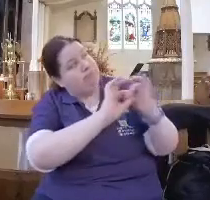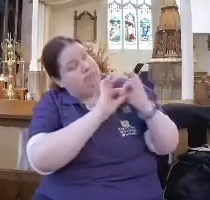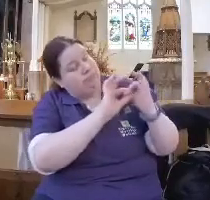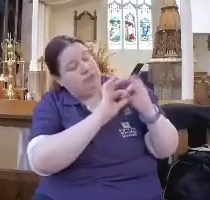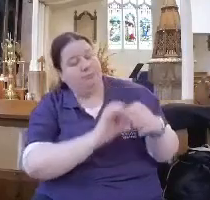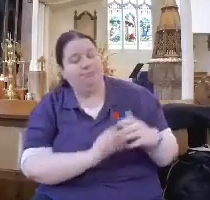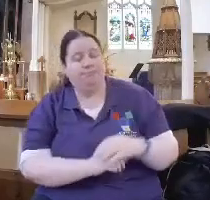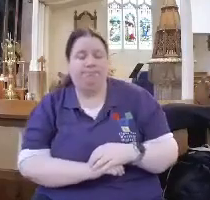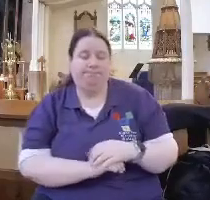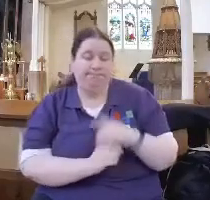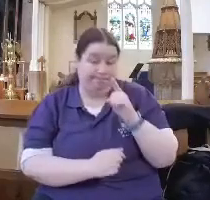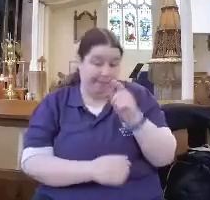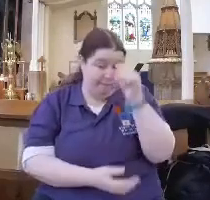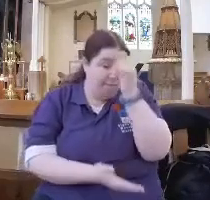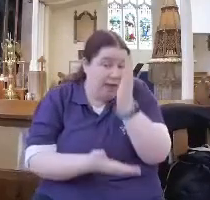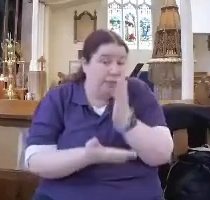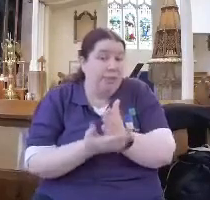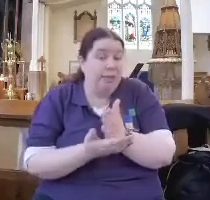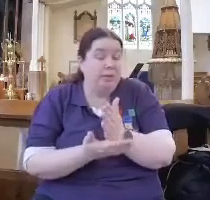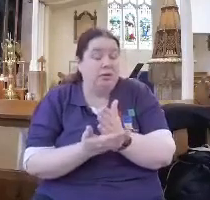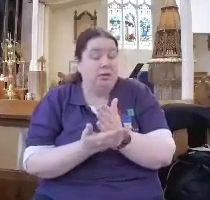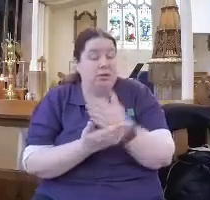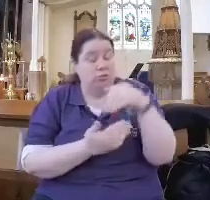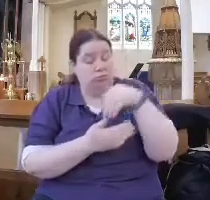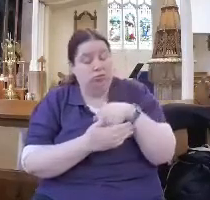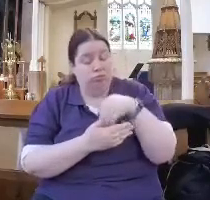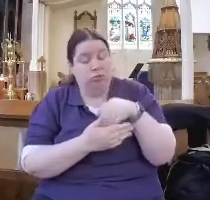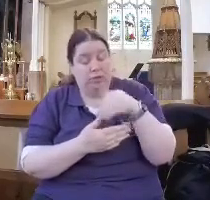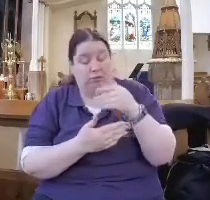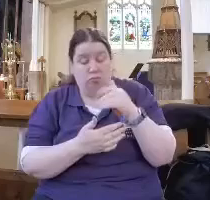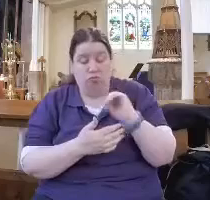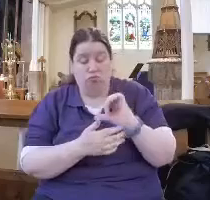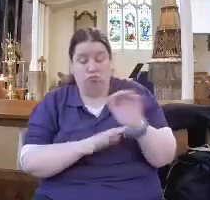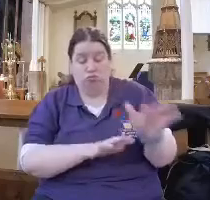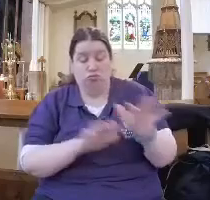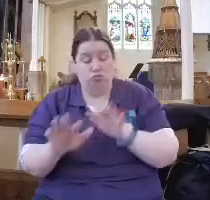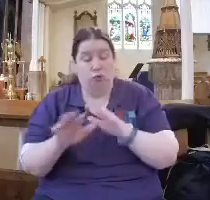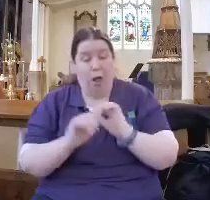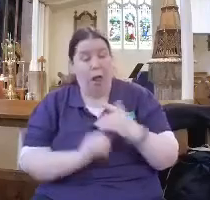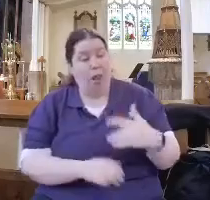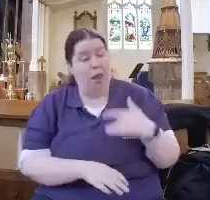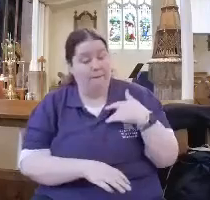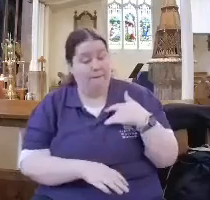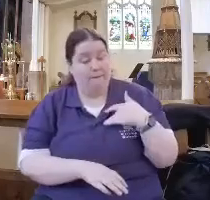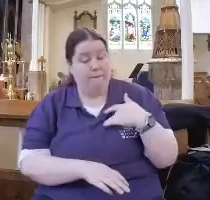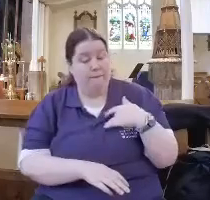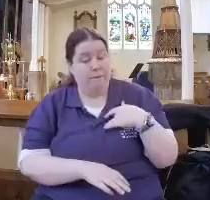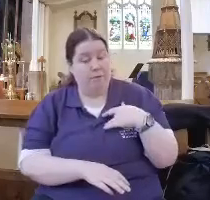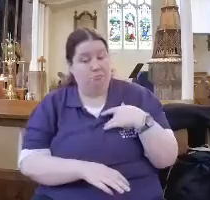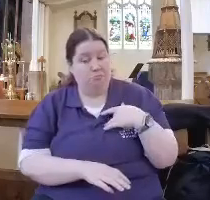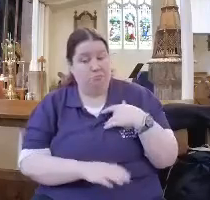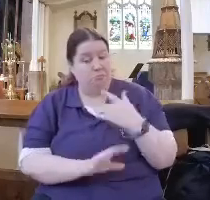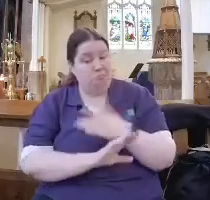And having your faith embedded in the rhythm of your life doesn't guarantee you that,